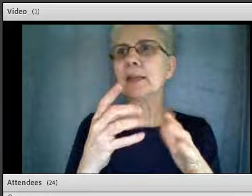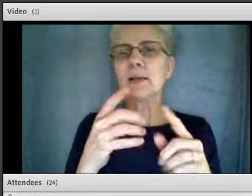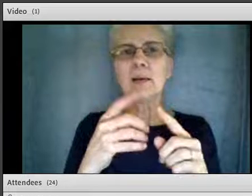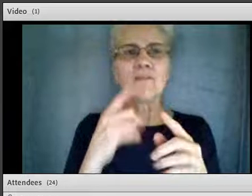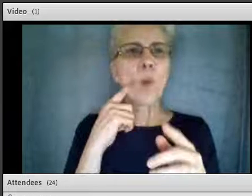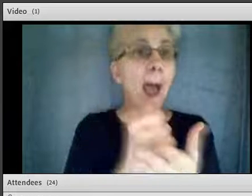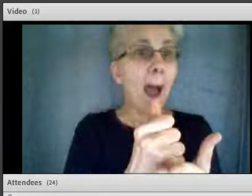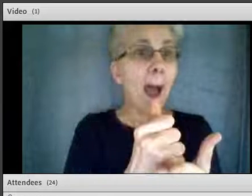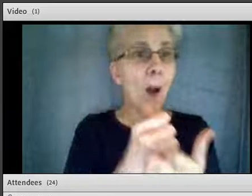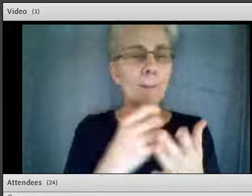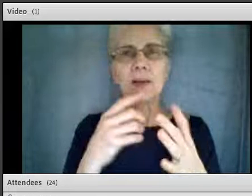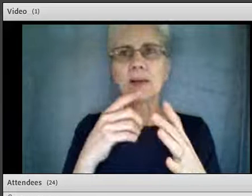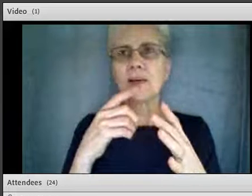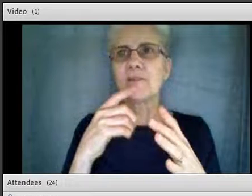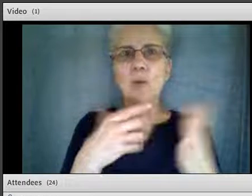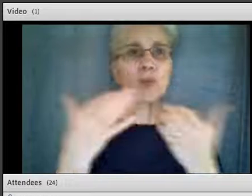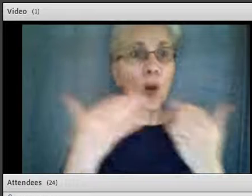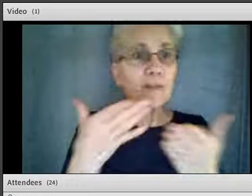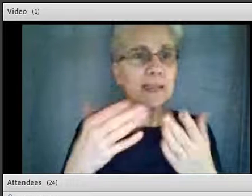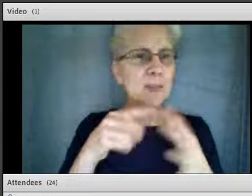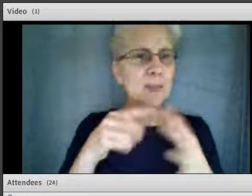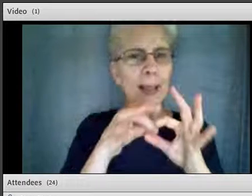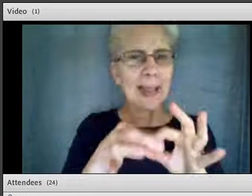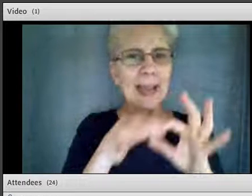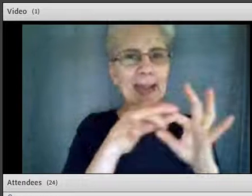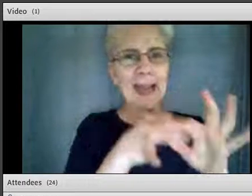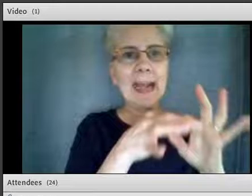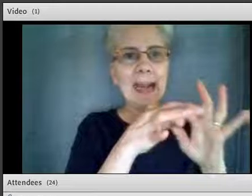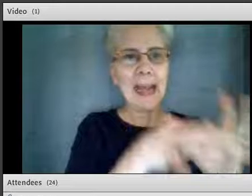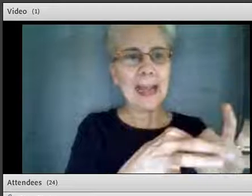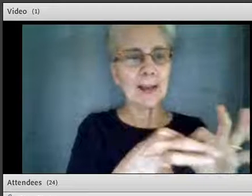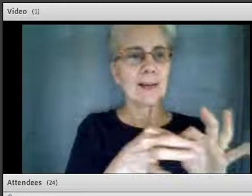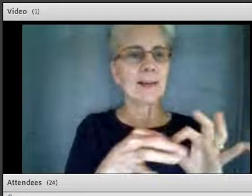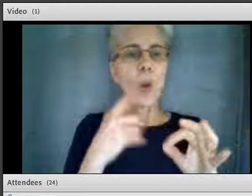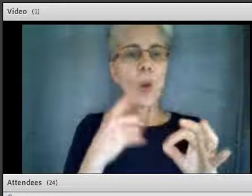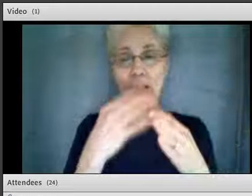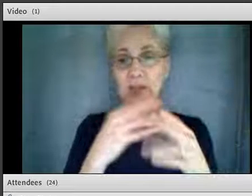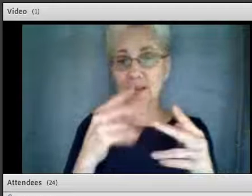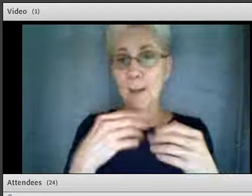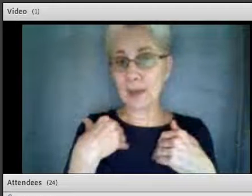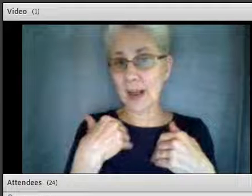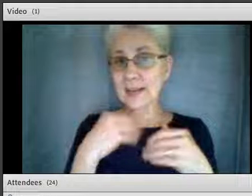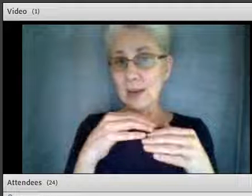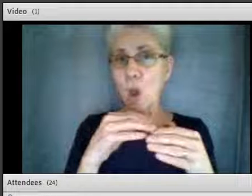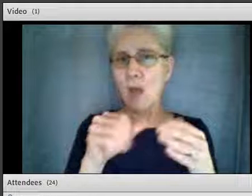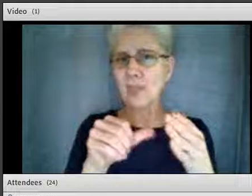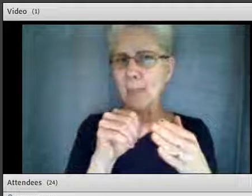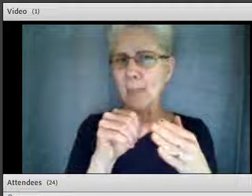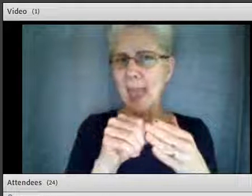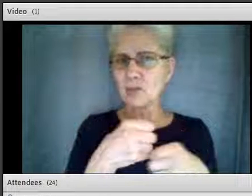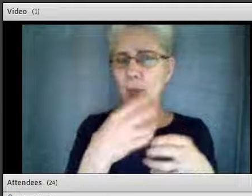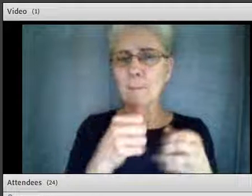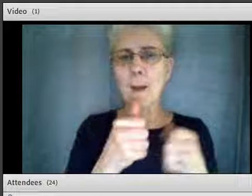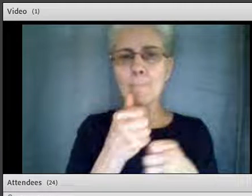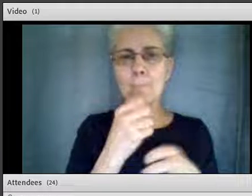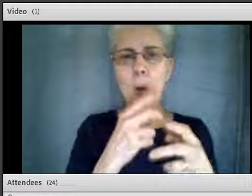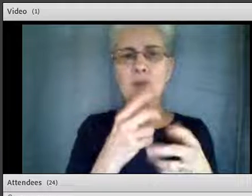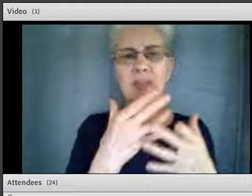We link to different stuff. We have some content on our pages, but mostly we're pushing people into other